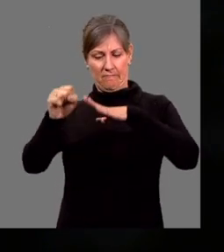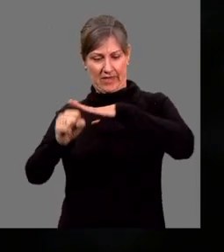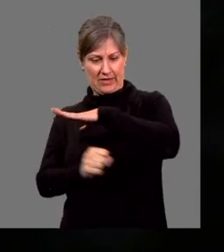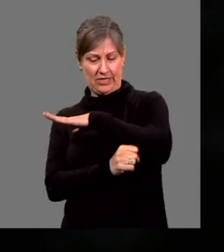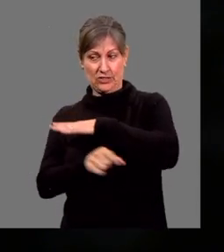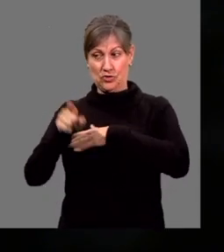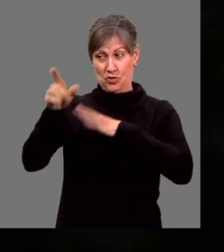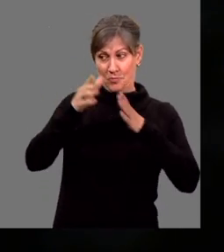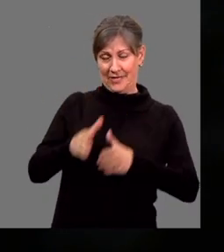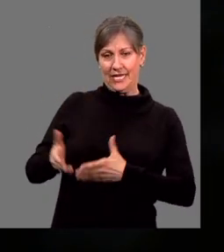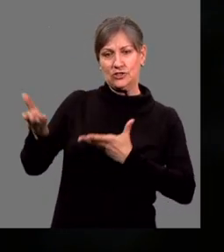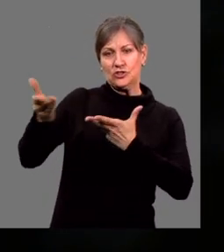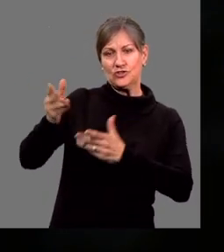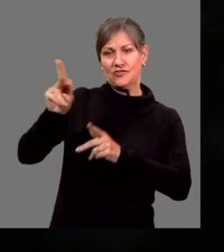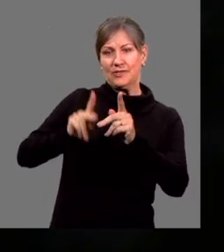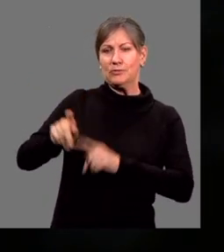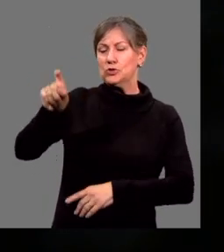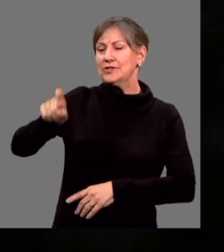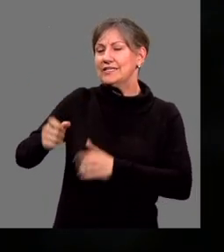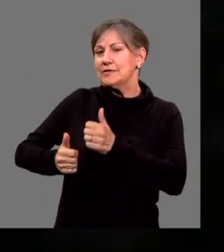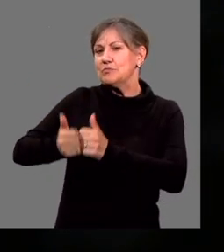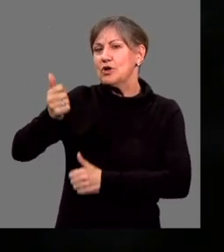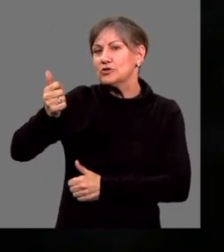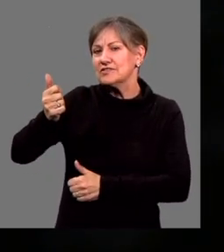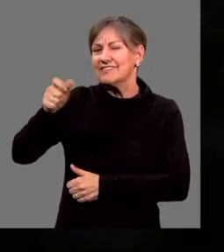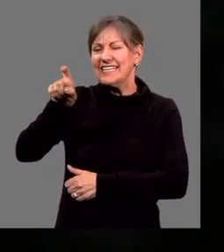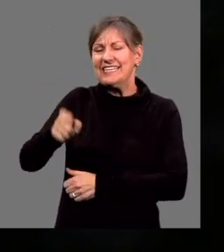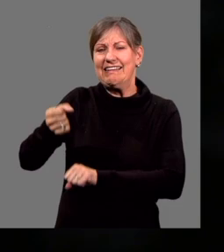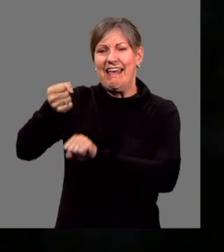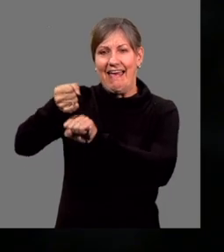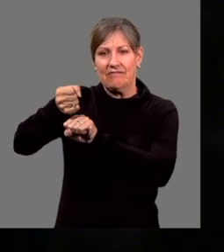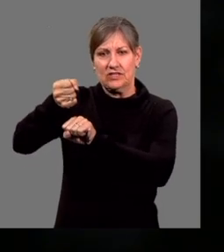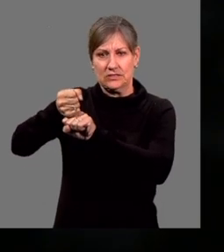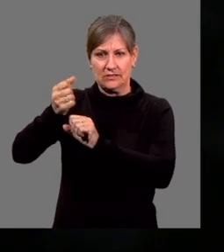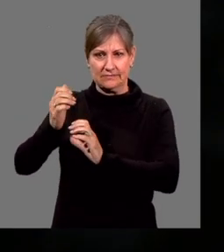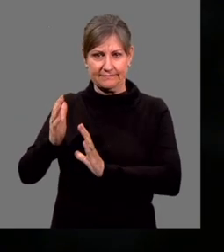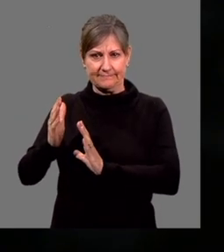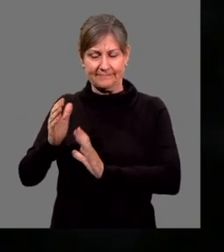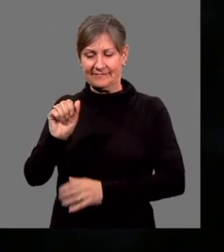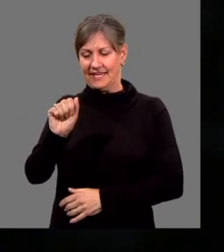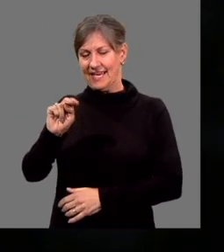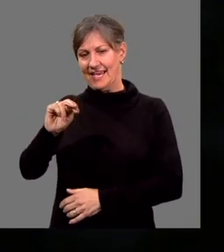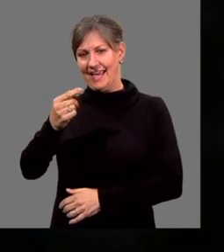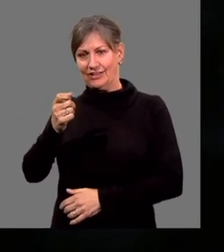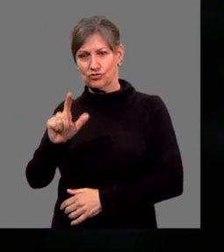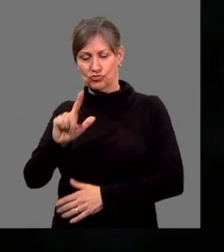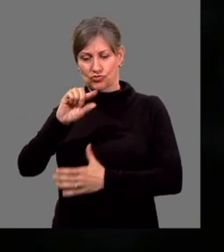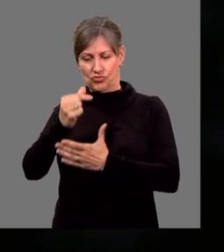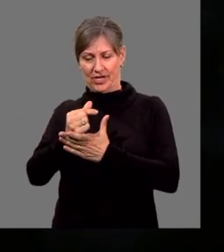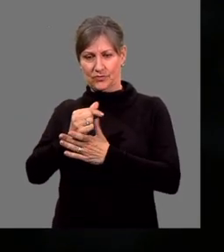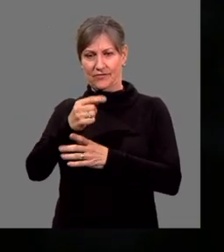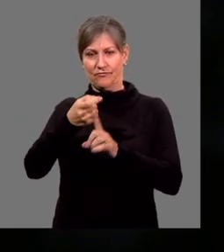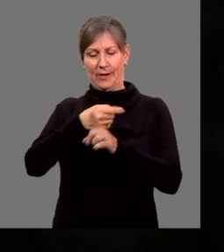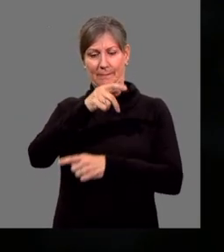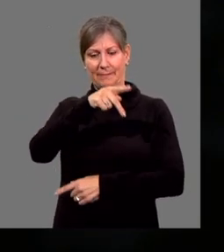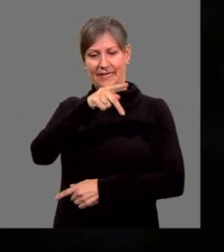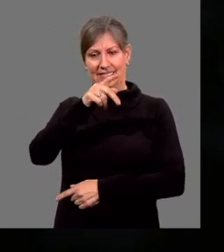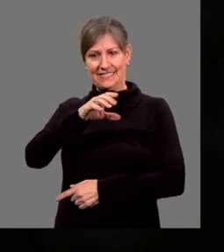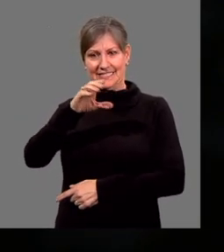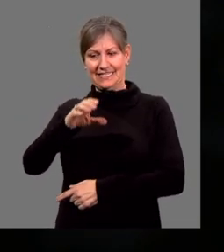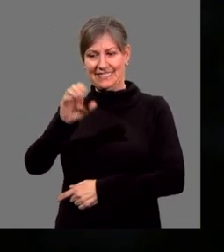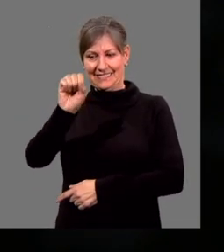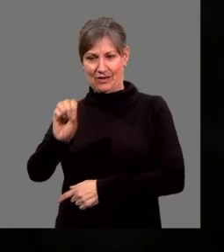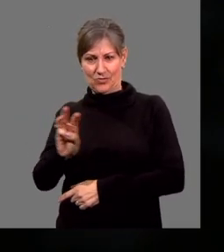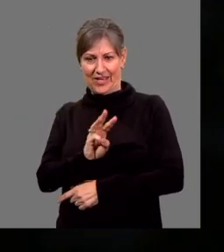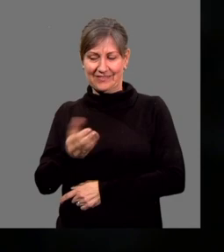to serve those who are in greatest need of an advocate. Angel graduated from PCC Southwest